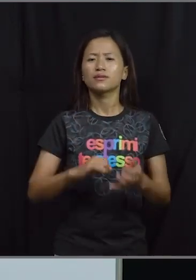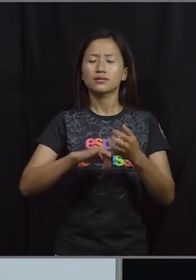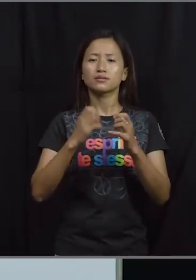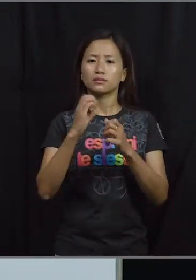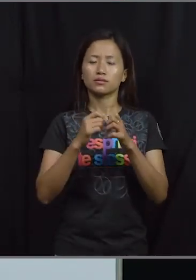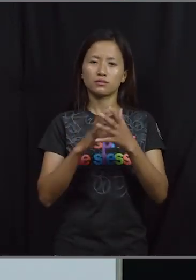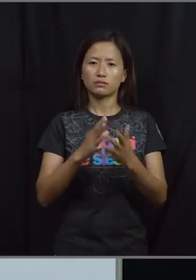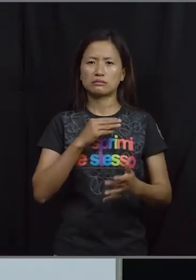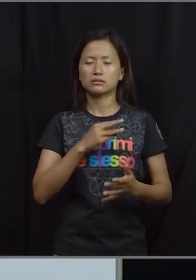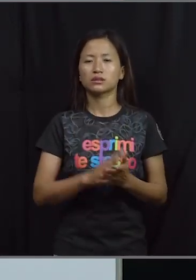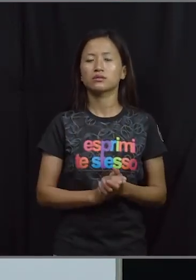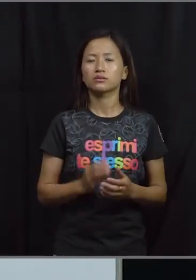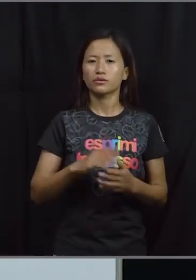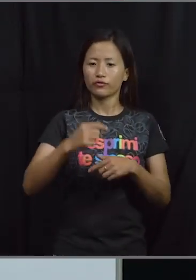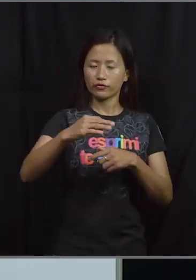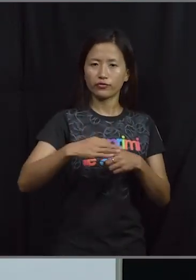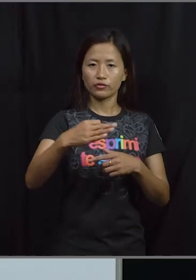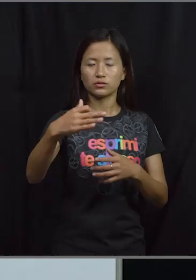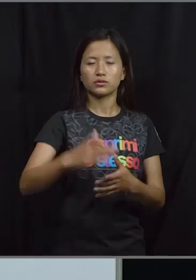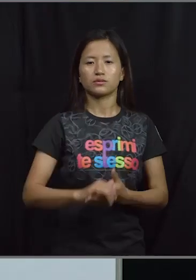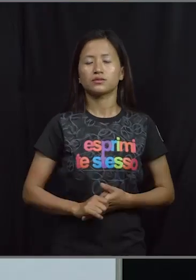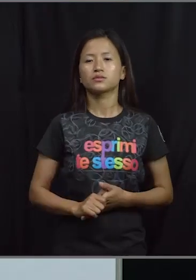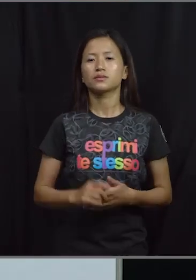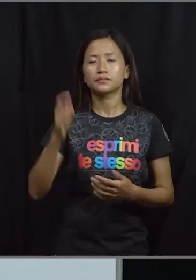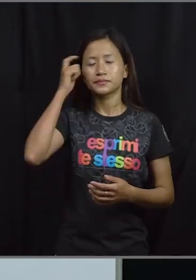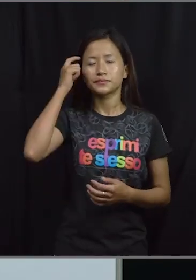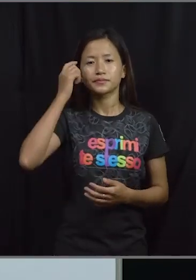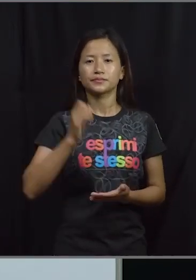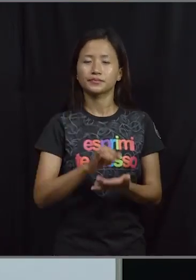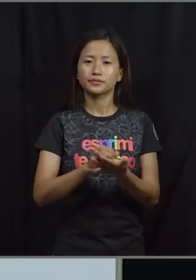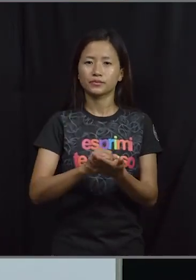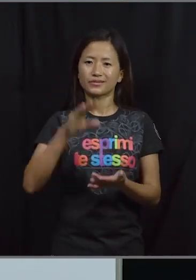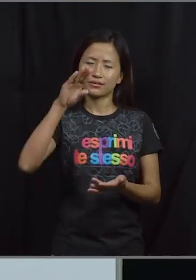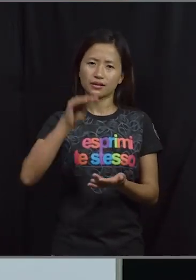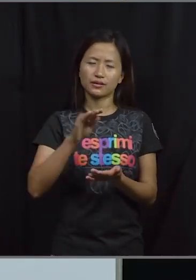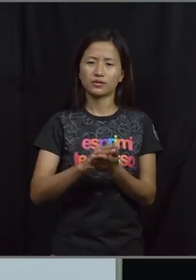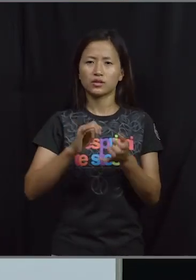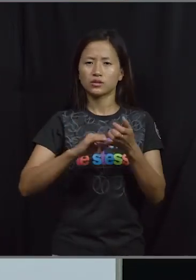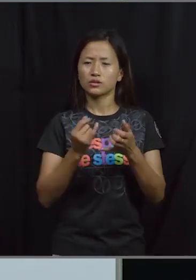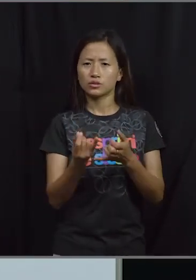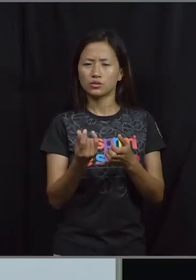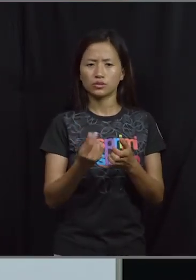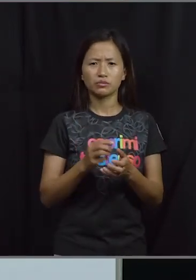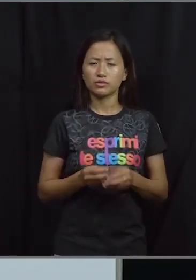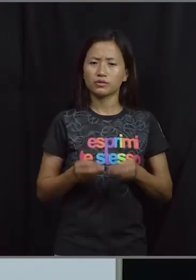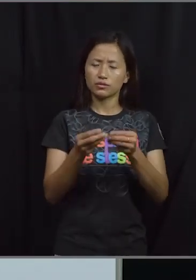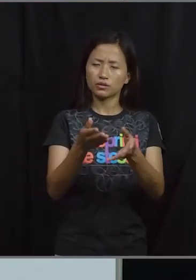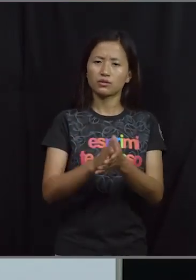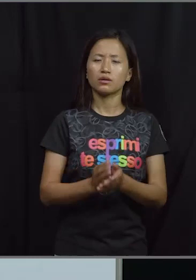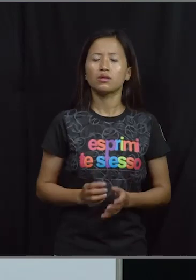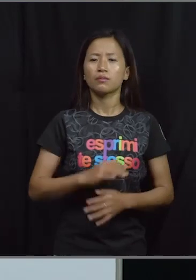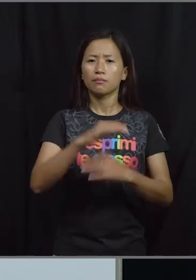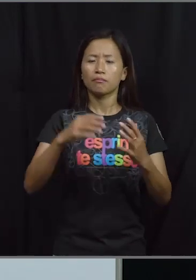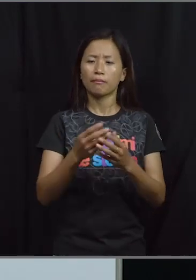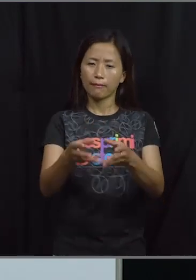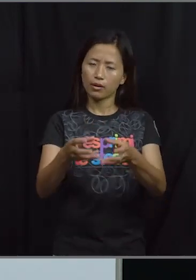scarce of the commodity in the future. The people thinks that there will be a less supply of salt in the market. People will buy up all